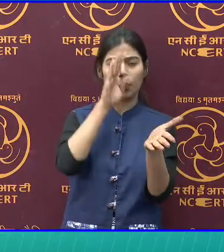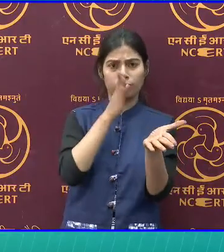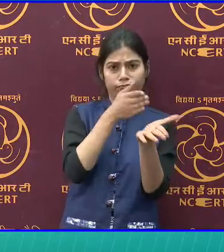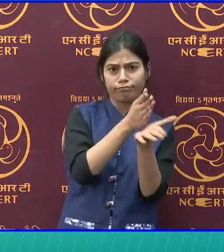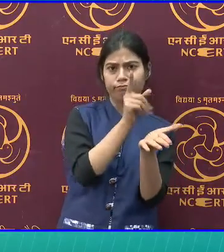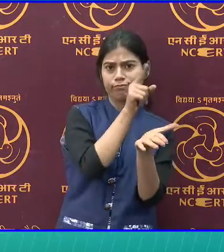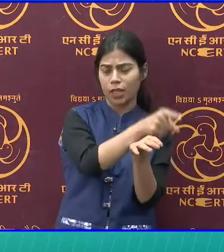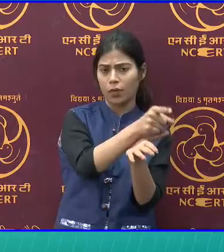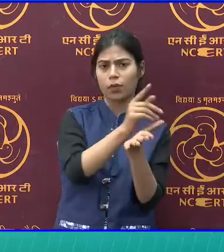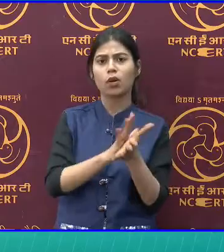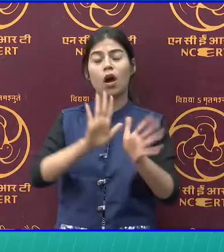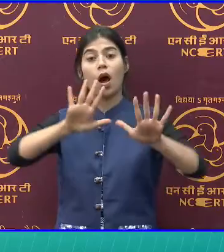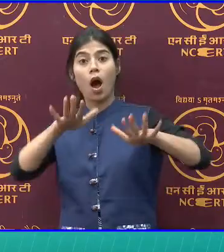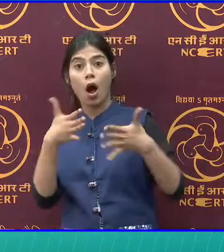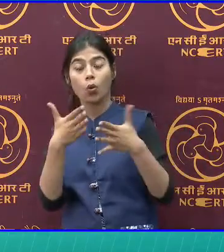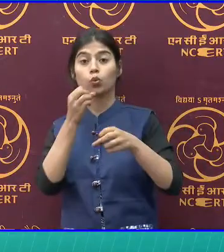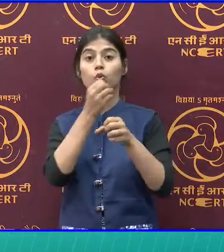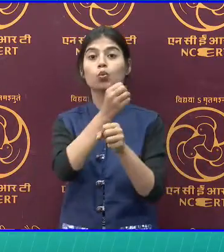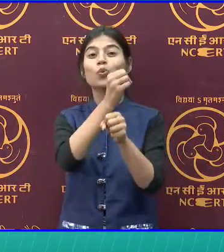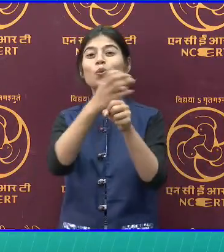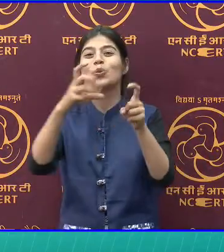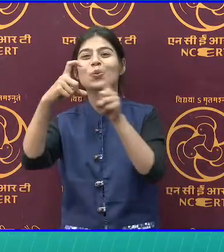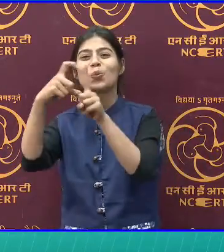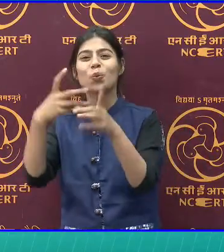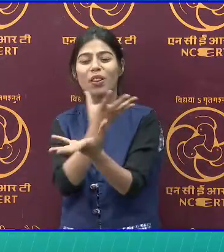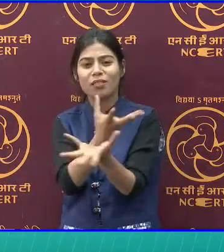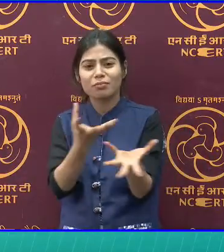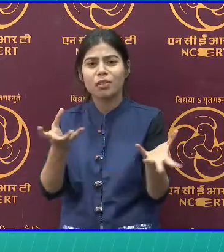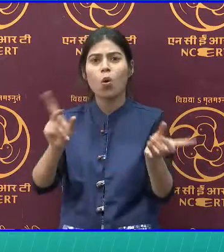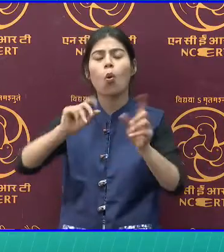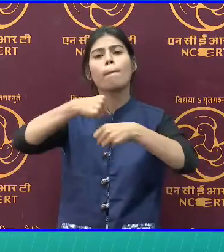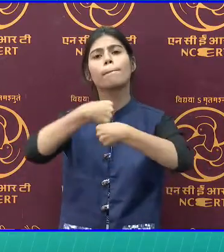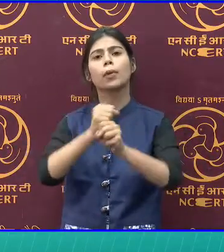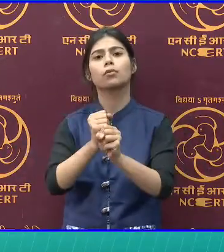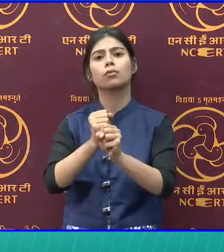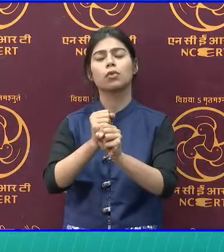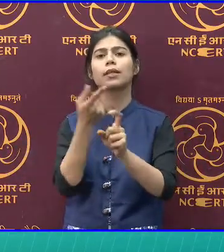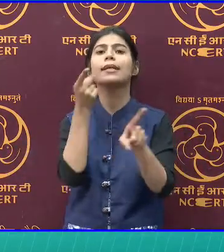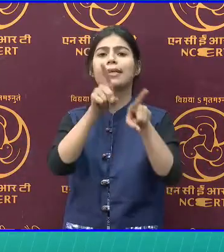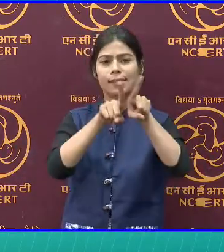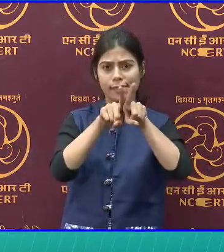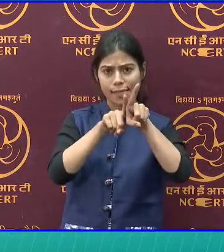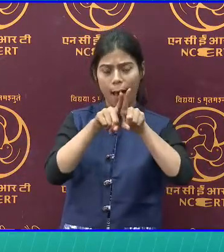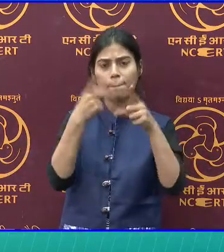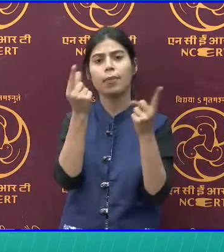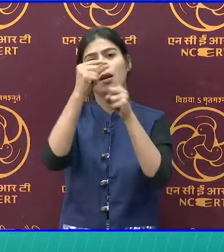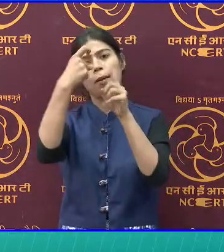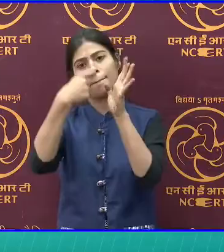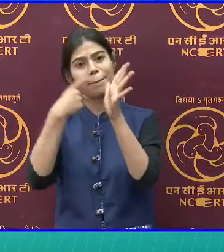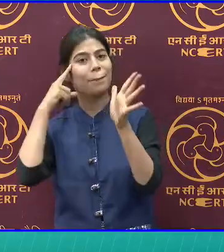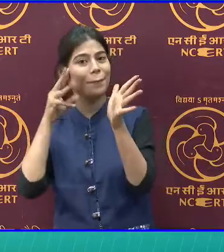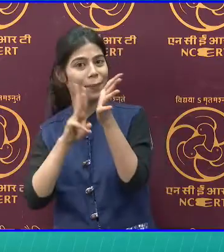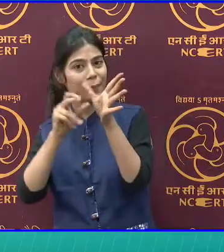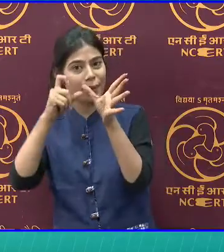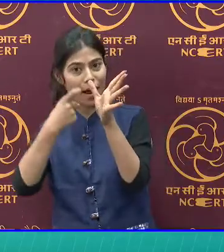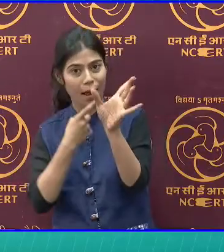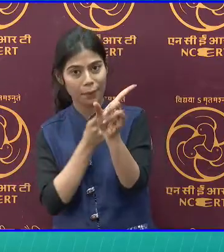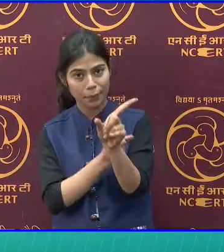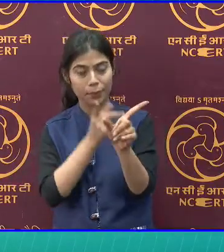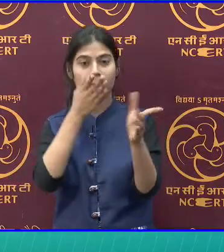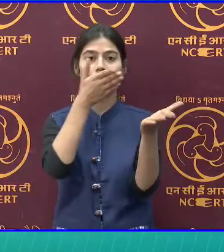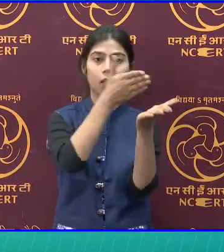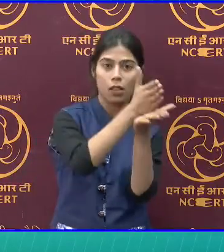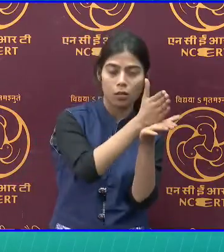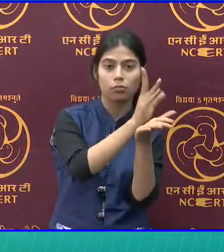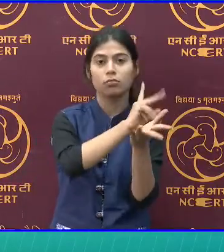is that how the goods are produced. How the goods are produced. For example, the primary sector. So whatever you are extracting from the